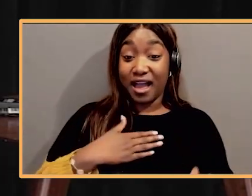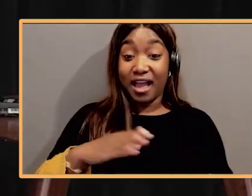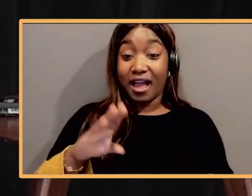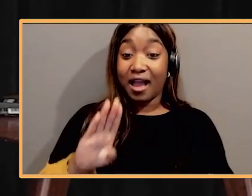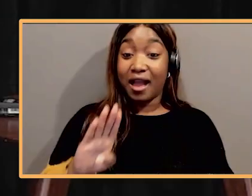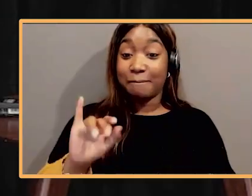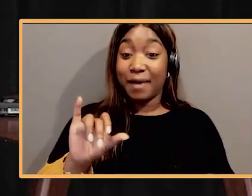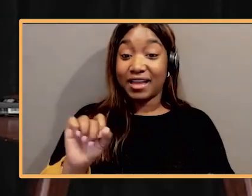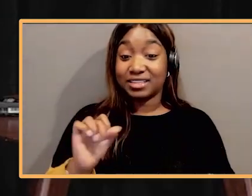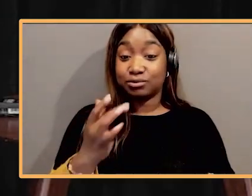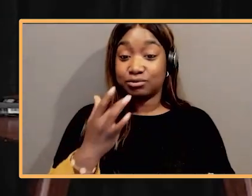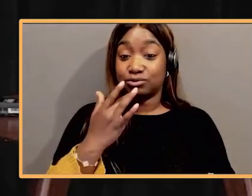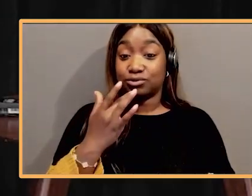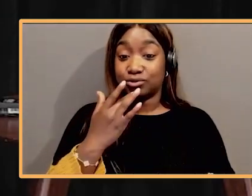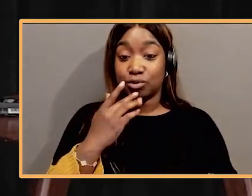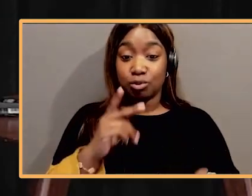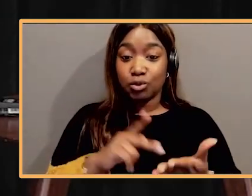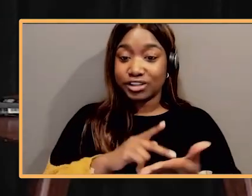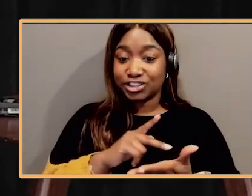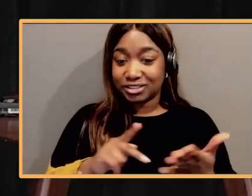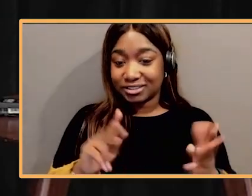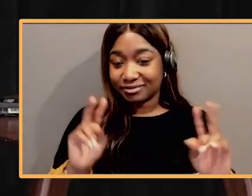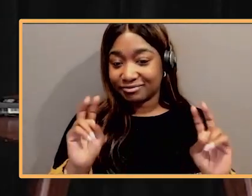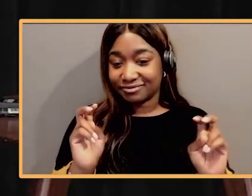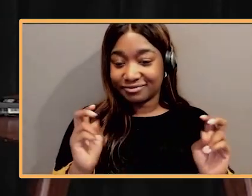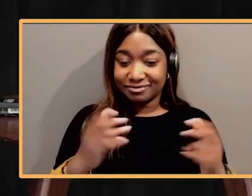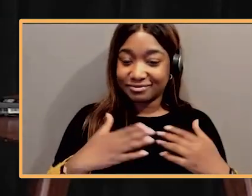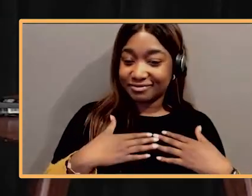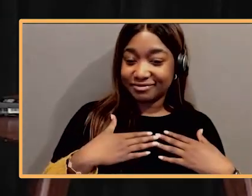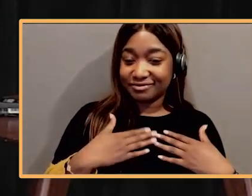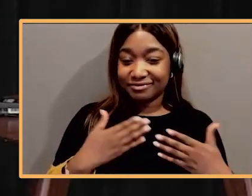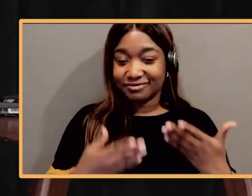own prejudice, but the